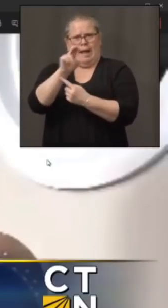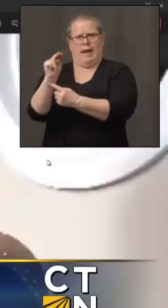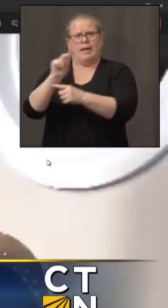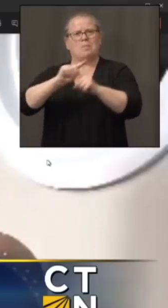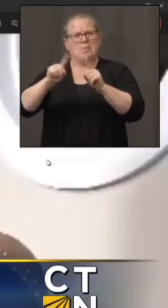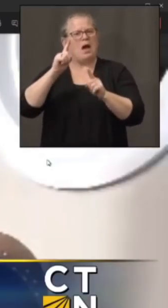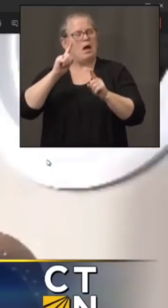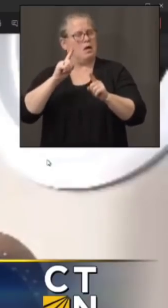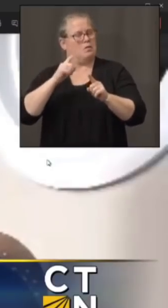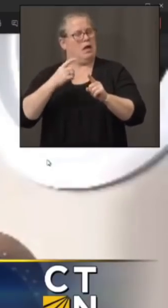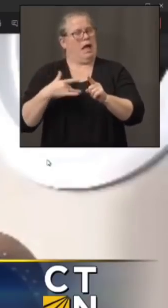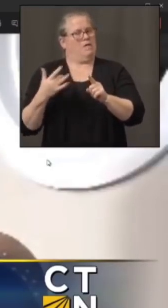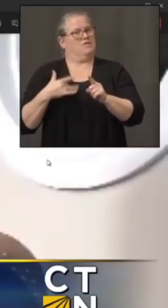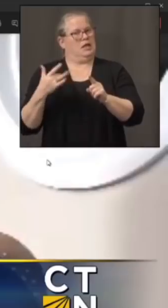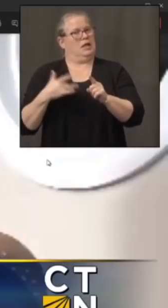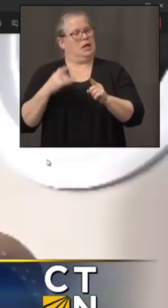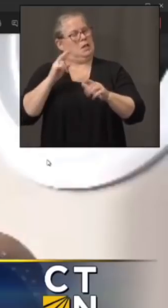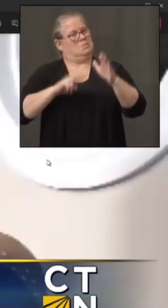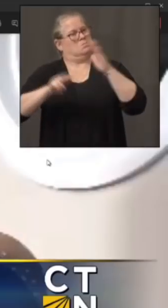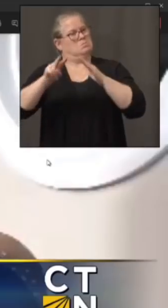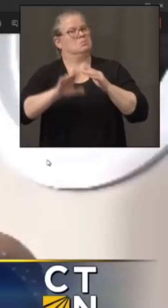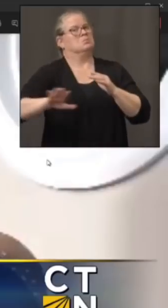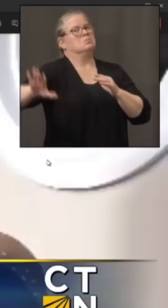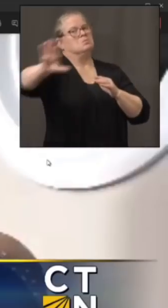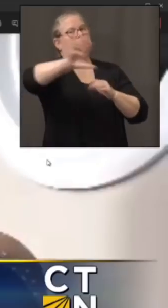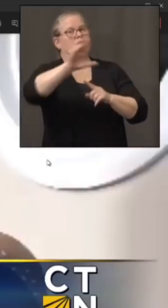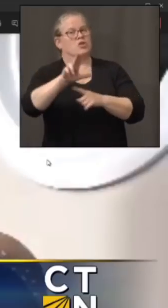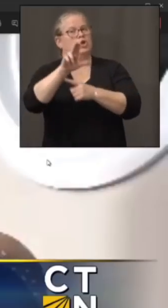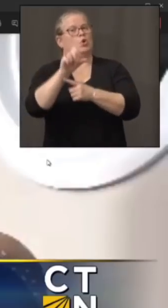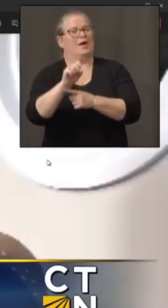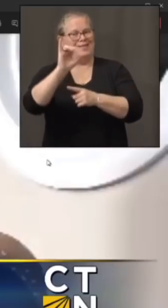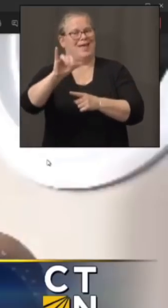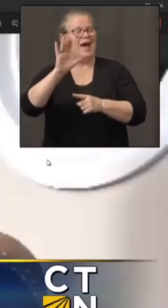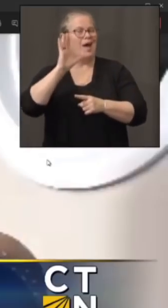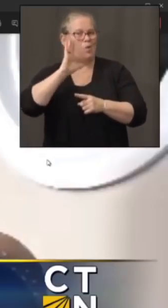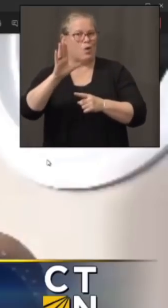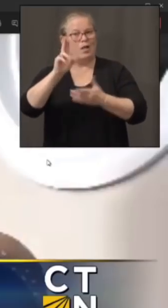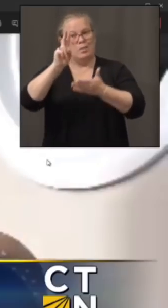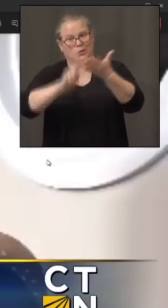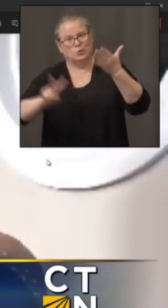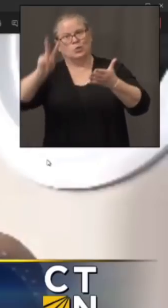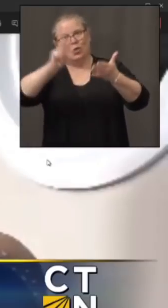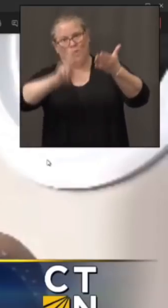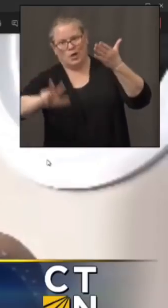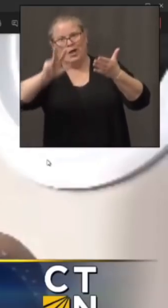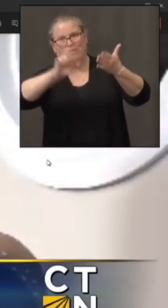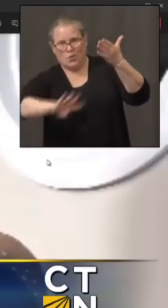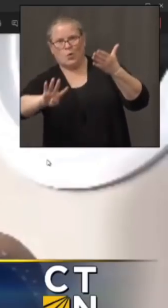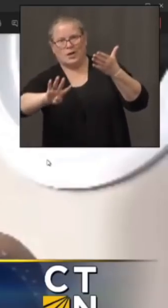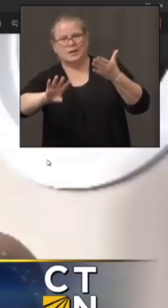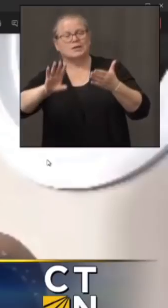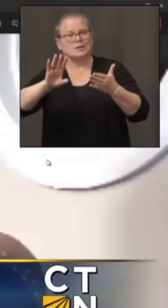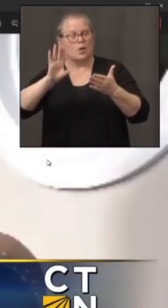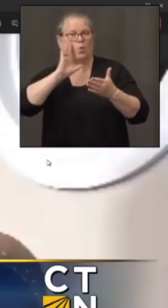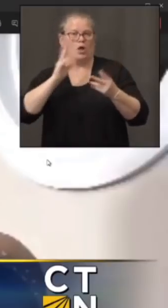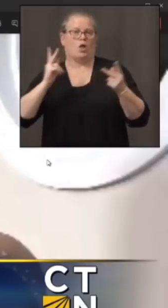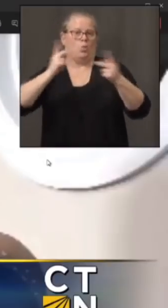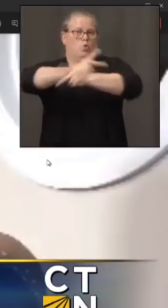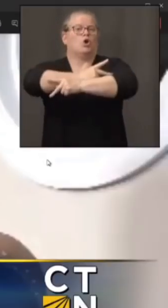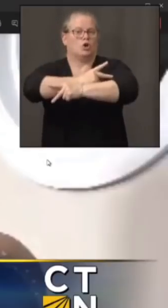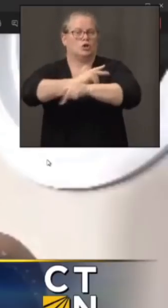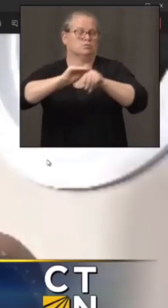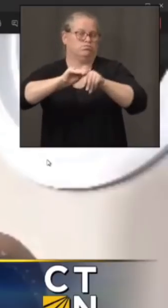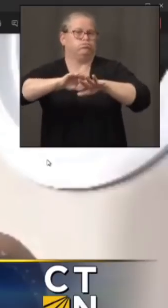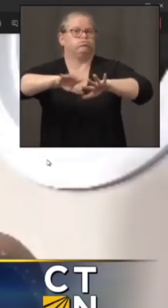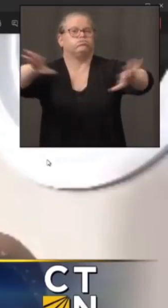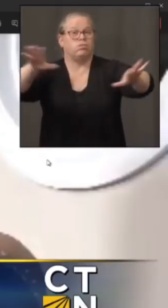where 2-3 weeks from now, the picture is going to look a lot more troubling in terms of spread generally and pressure on the healthcare system. And we'll